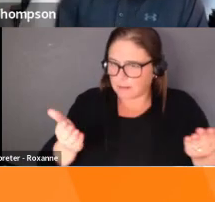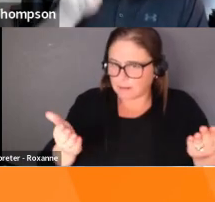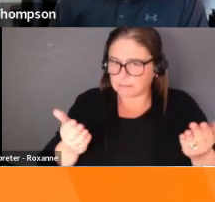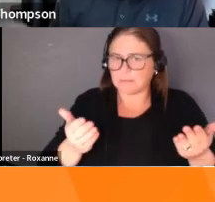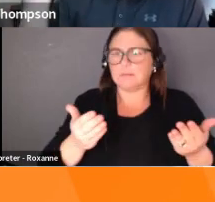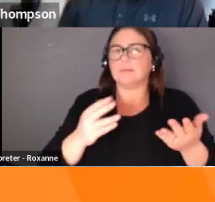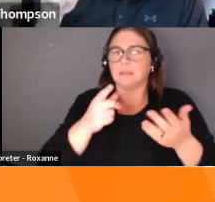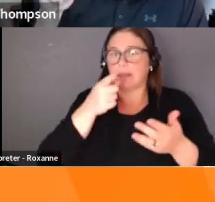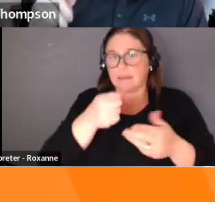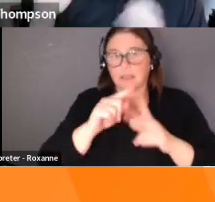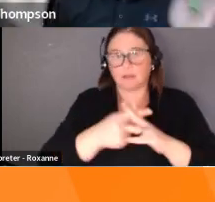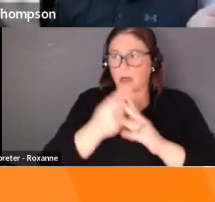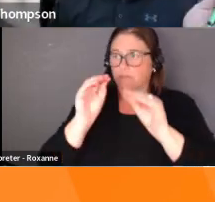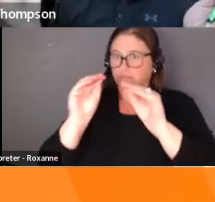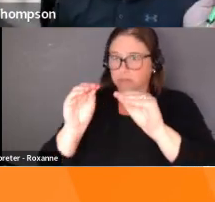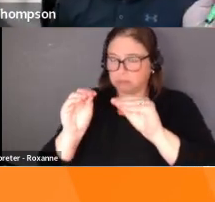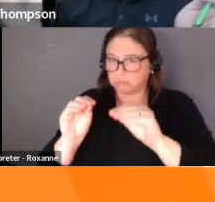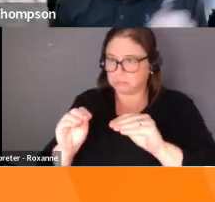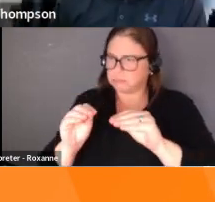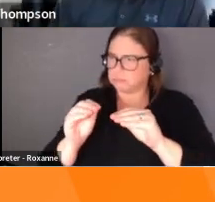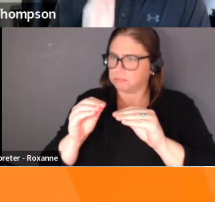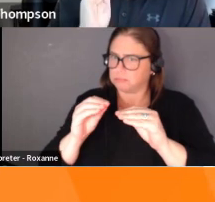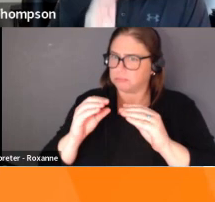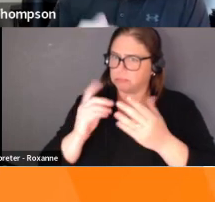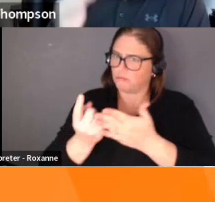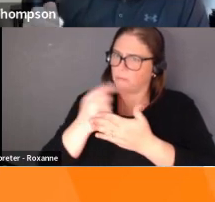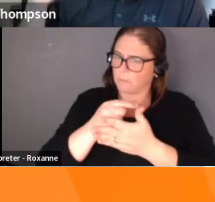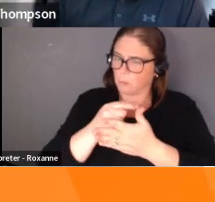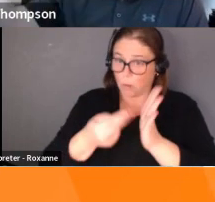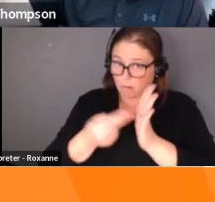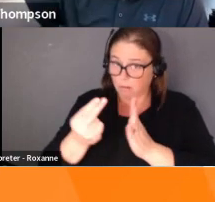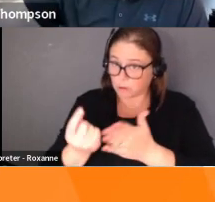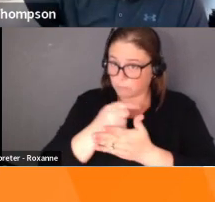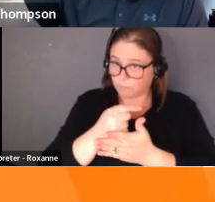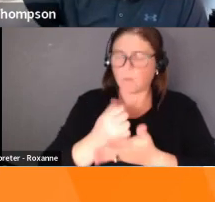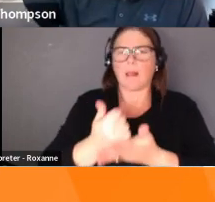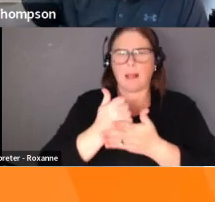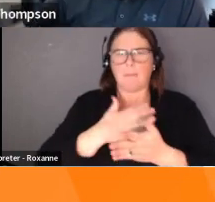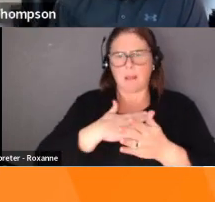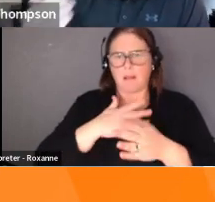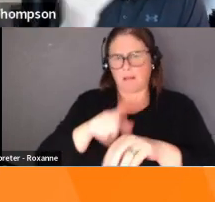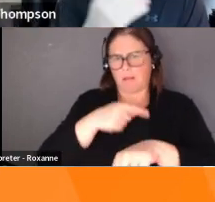some good reviews, honest reviews, is going to help us in the long run.